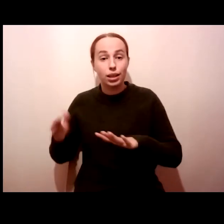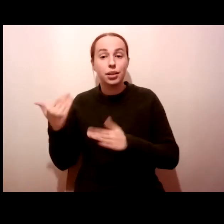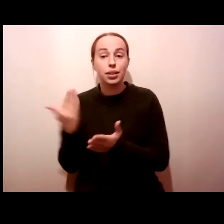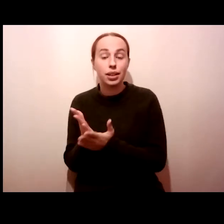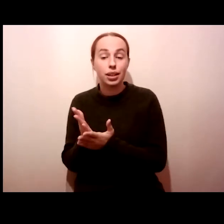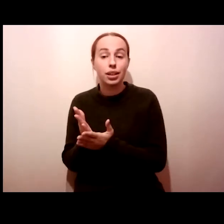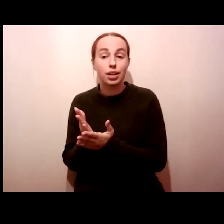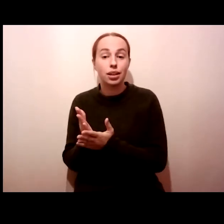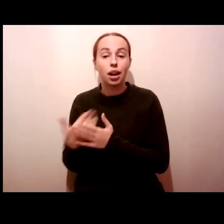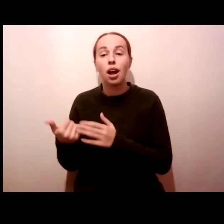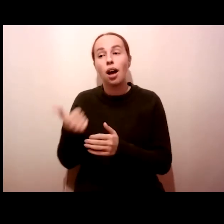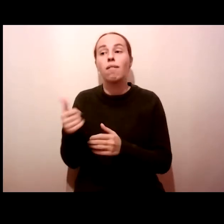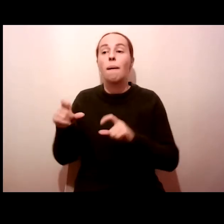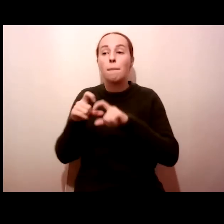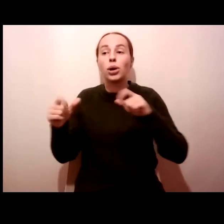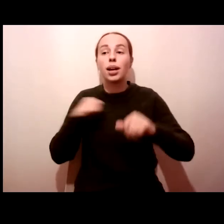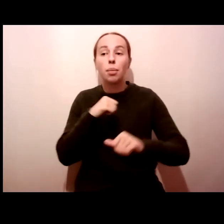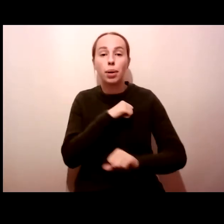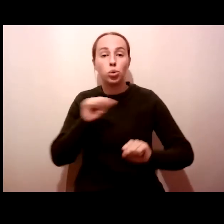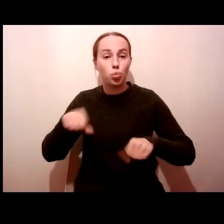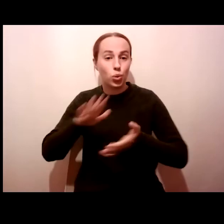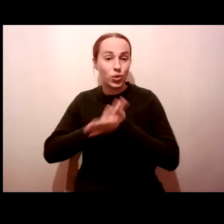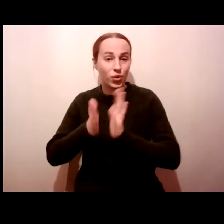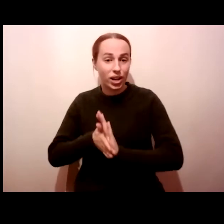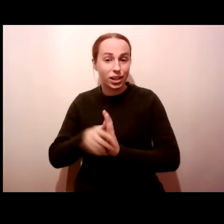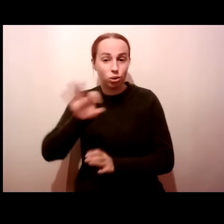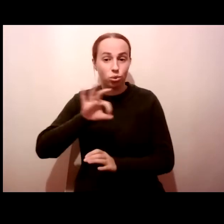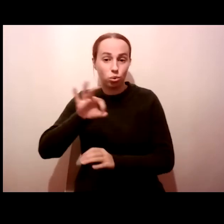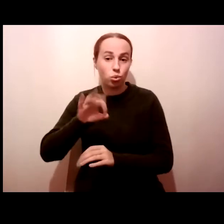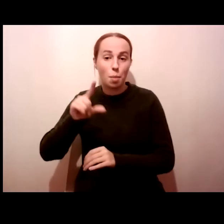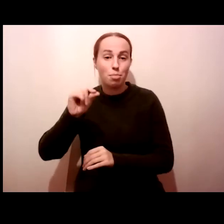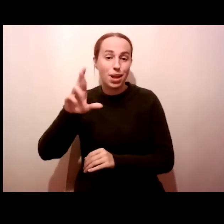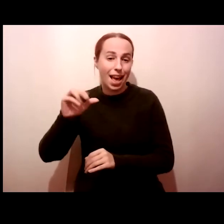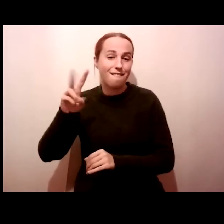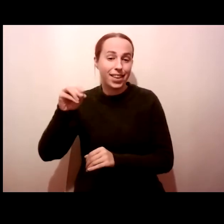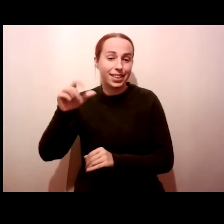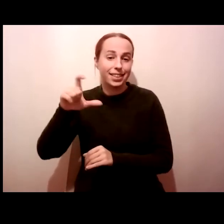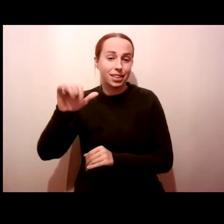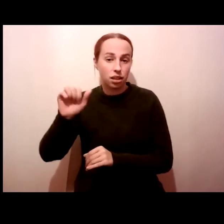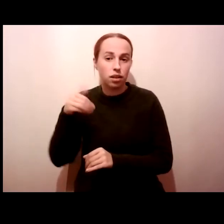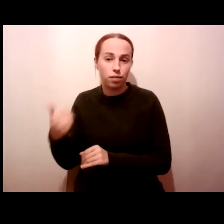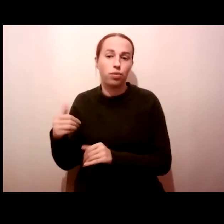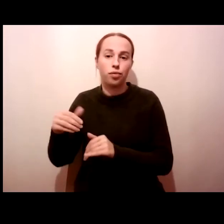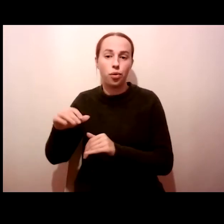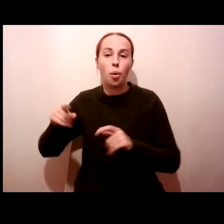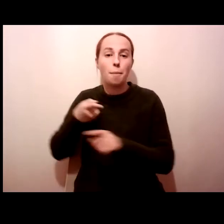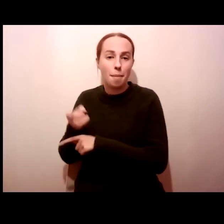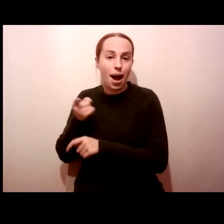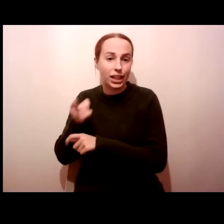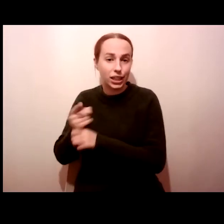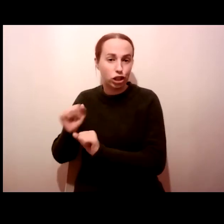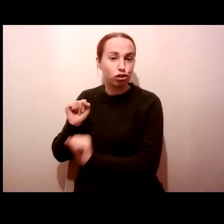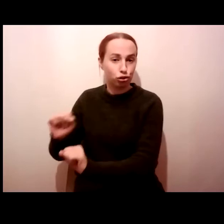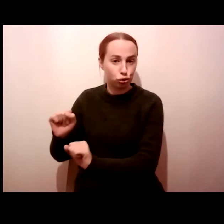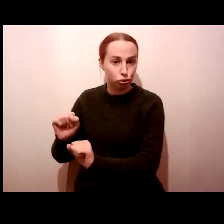schools, so that the schools and school community could take preventive